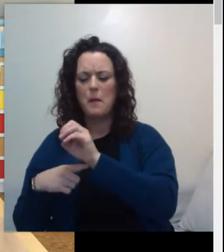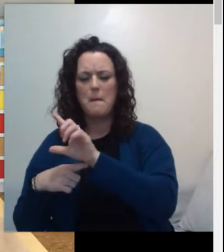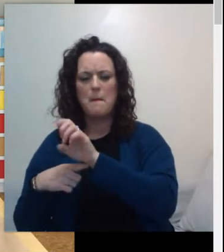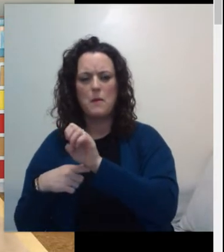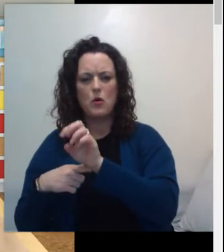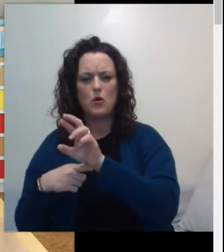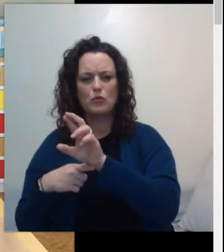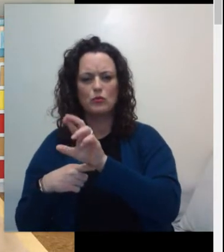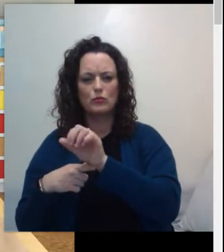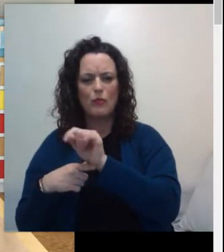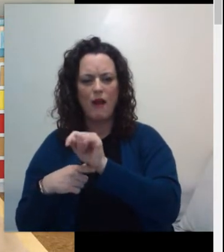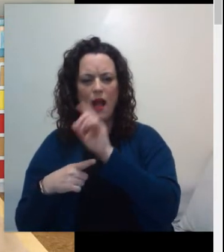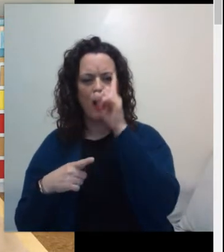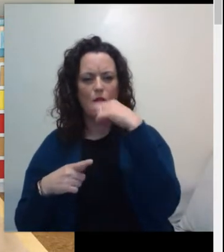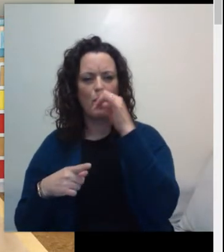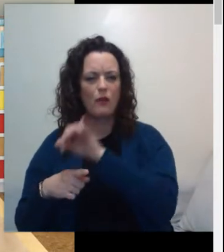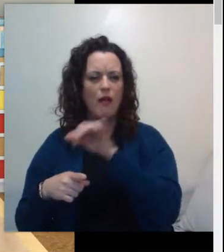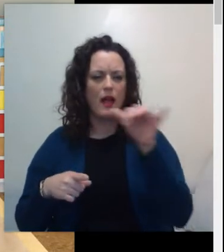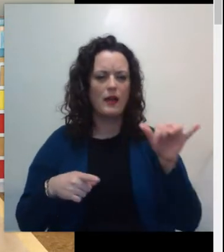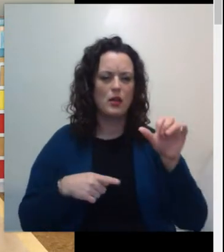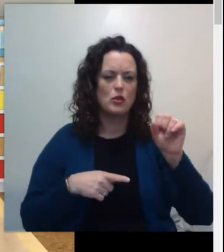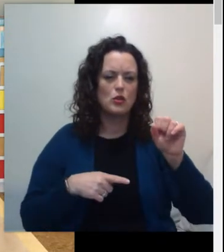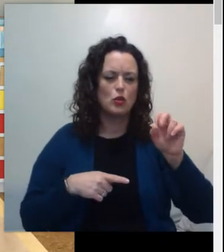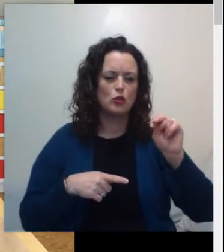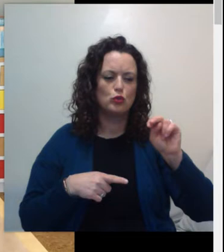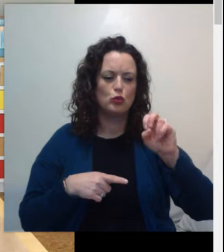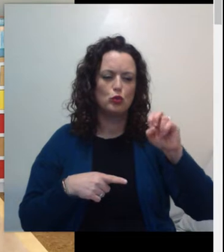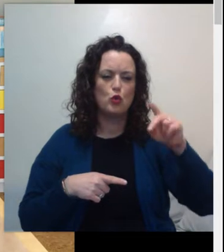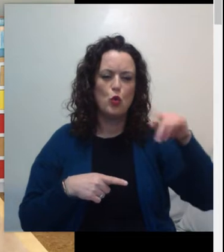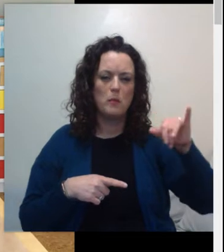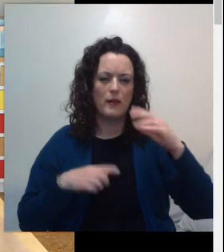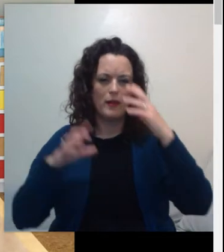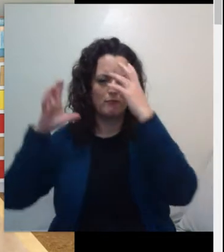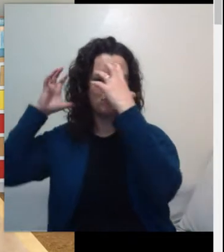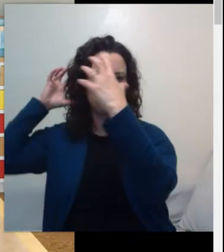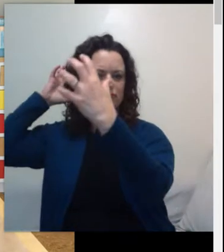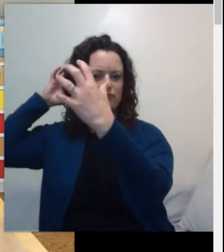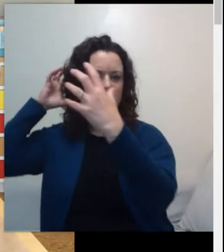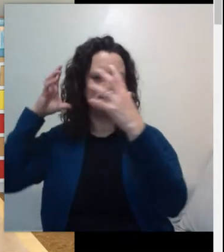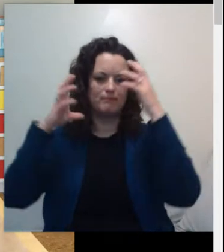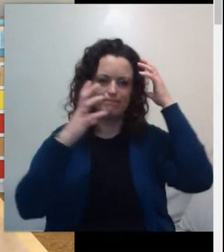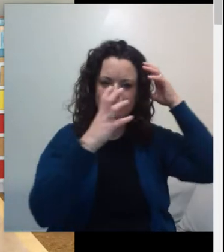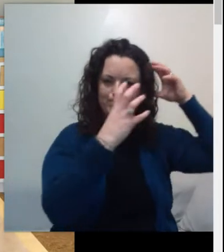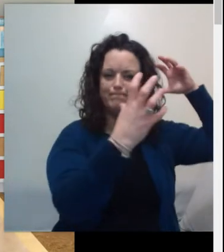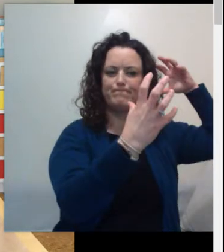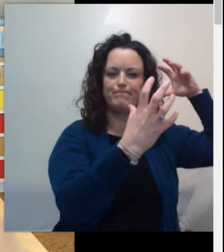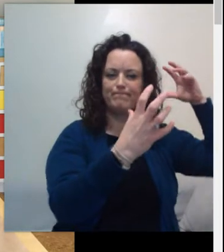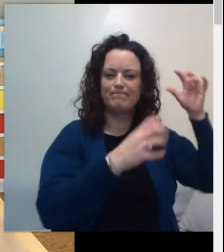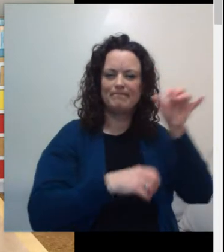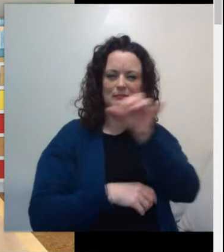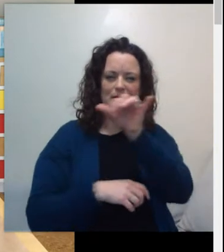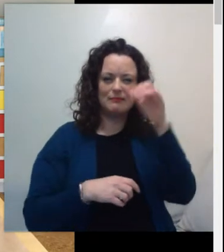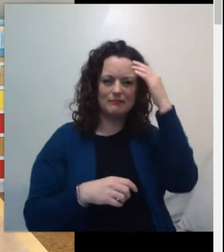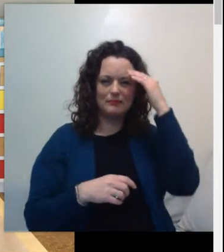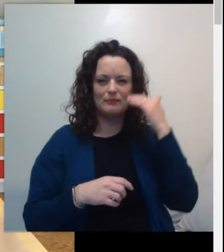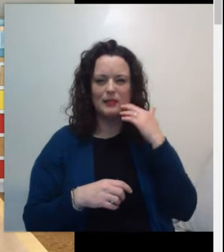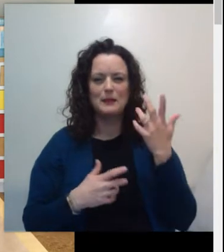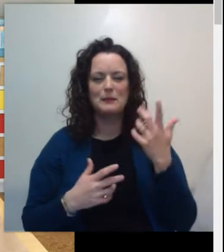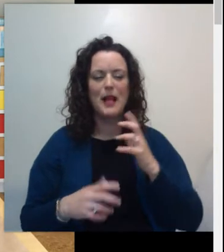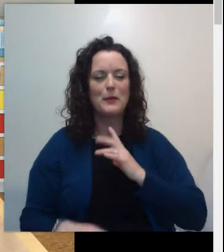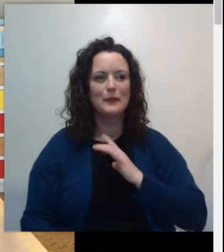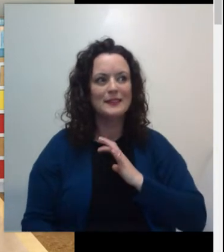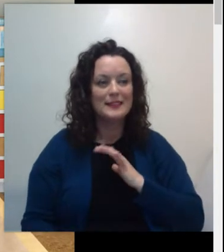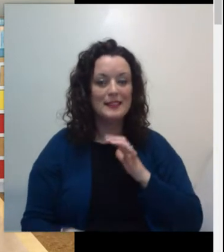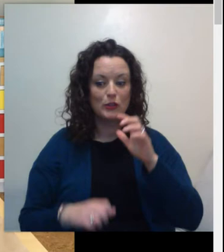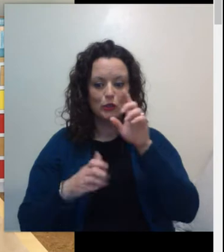head. So that was a real thrill for me, the idea that I could draw a book with the same tool that my hero